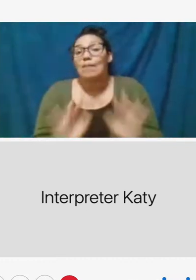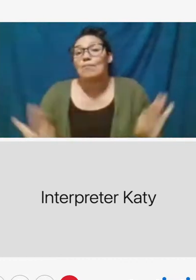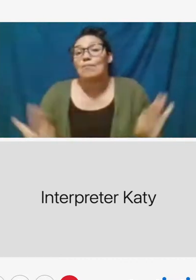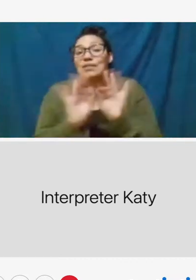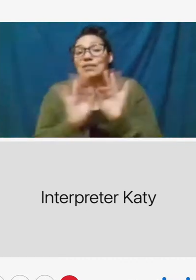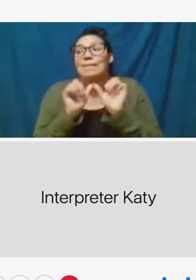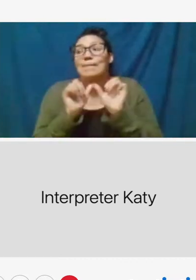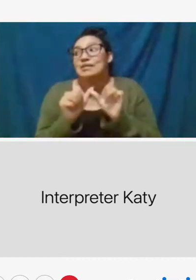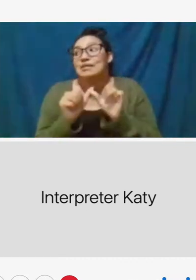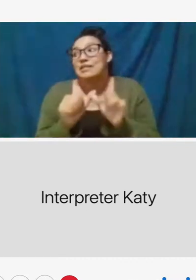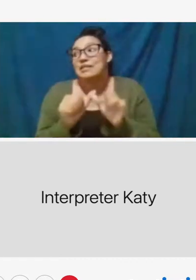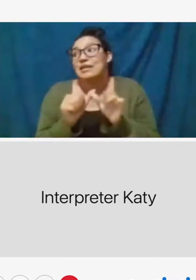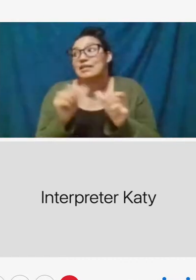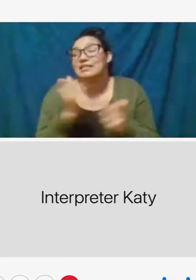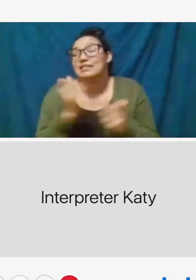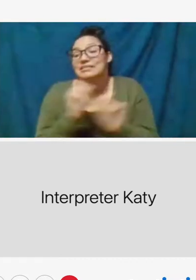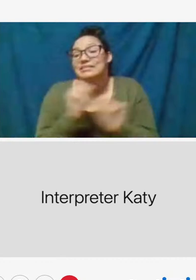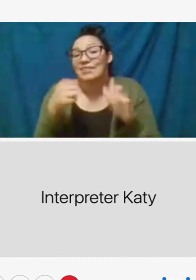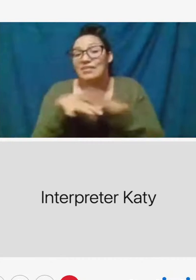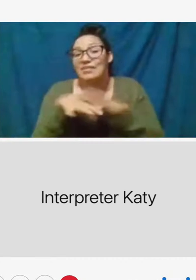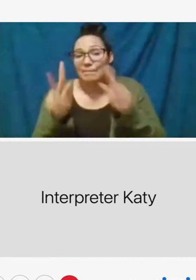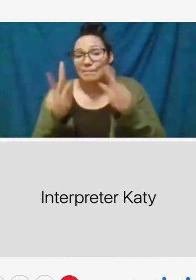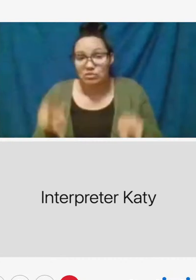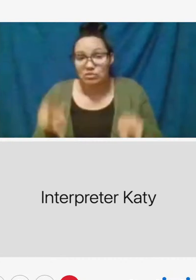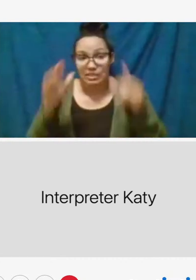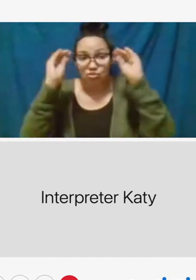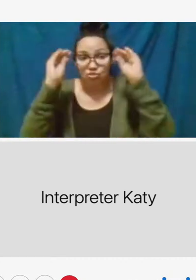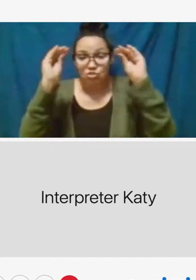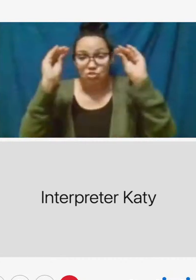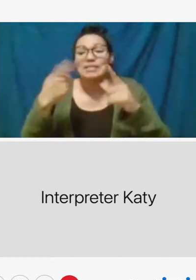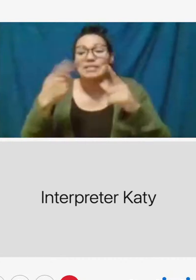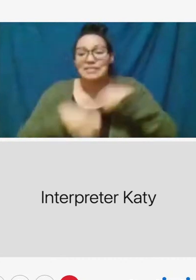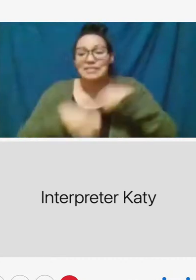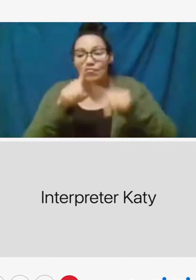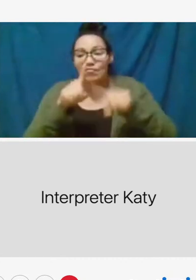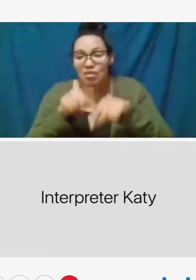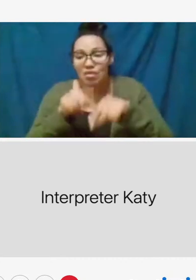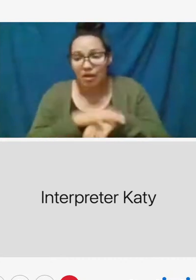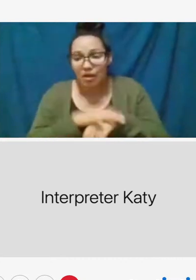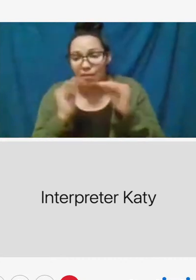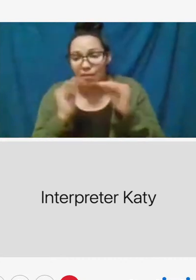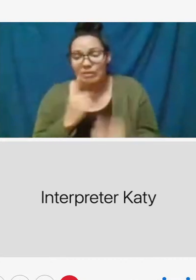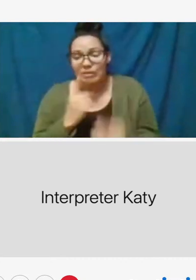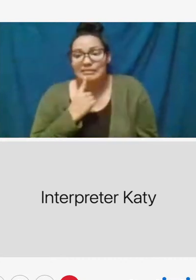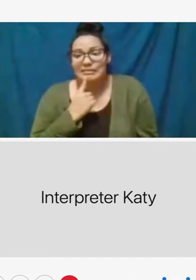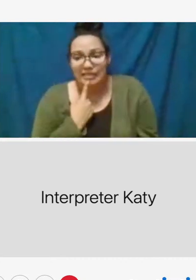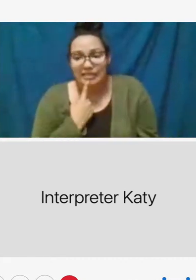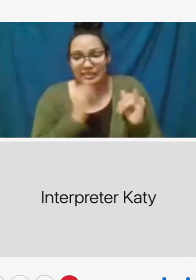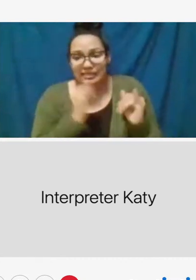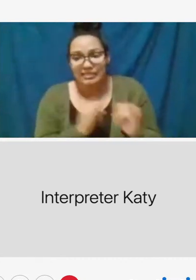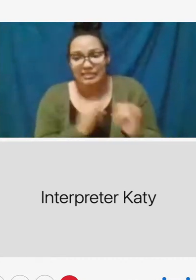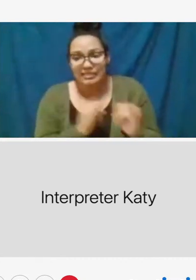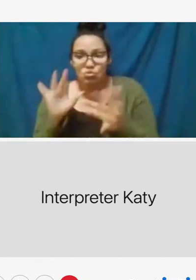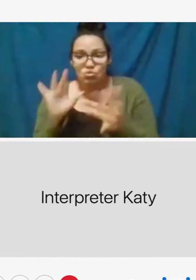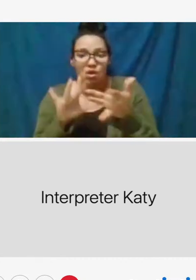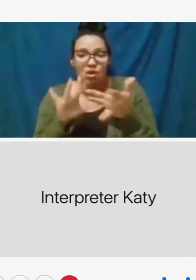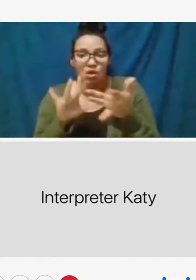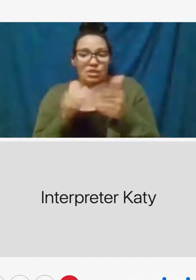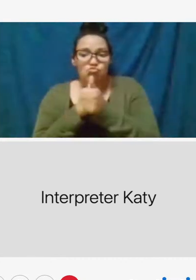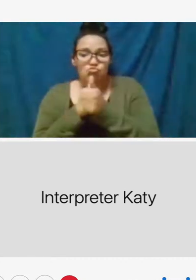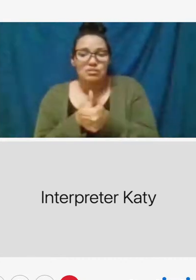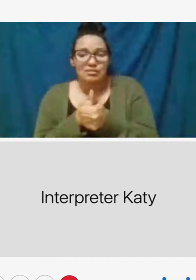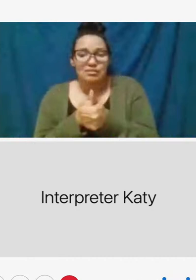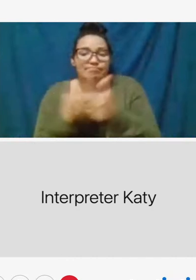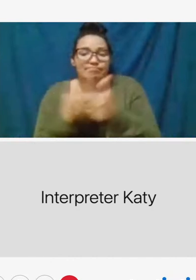safe in-person instruction instead of relying on the more intense individual contact tracing needless to say the other